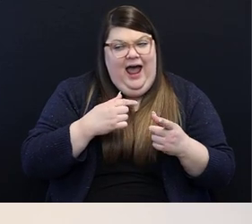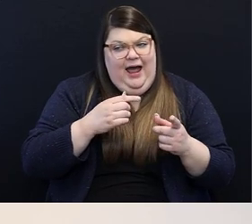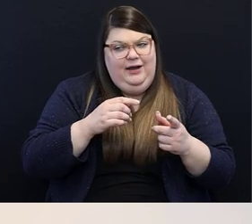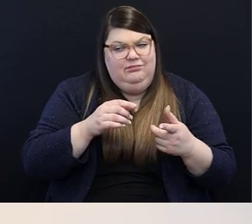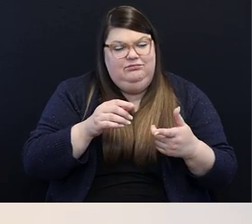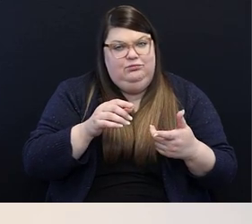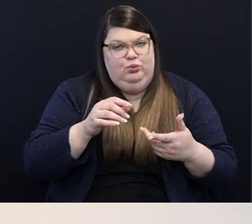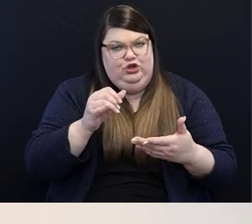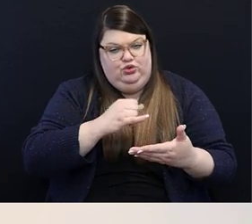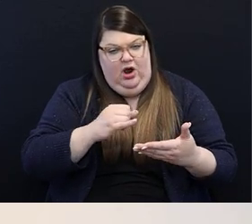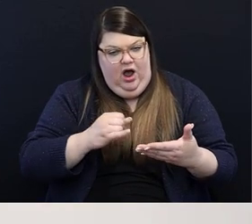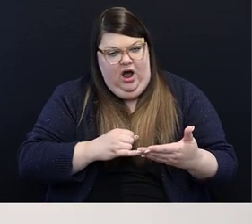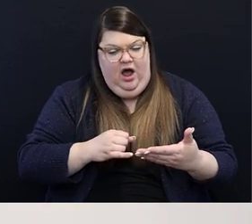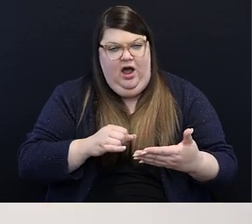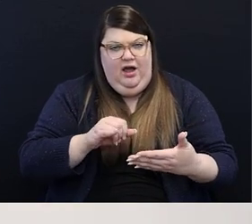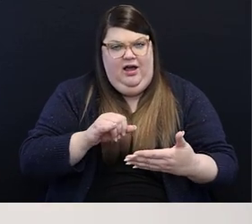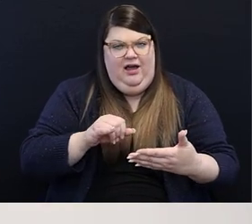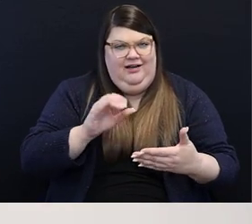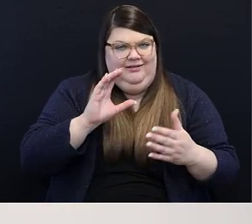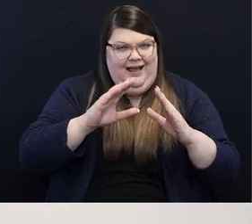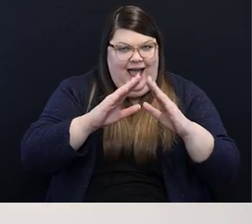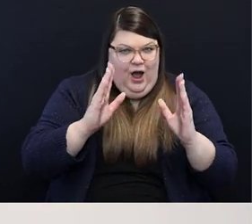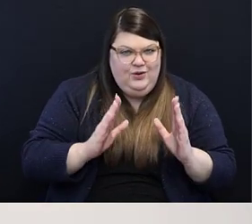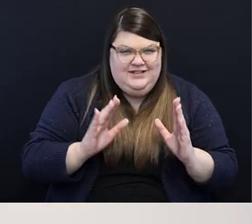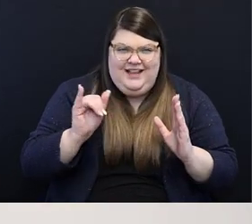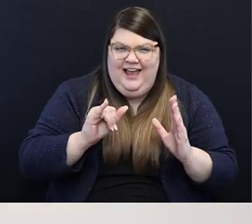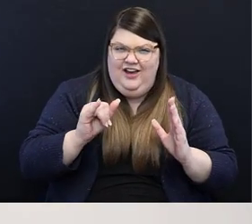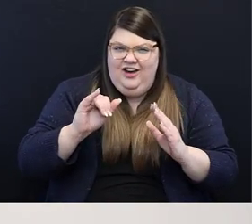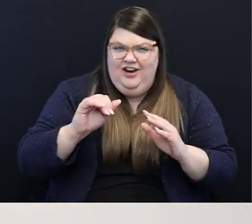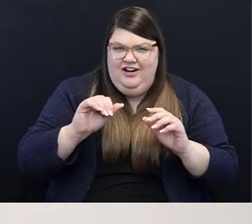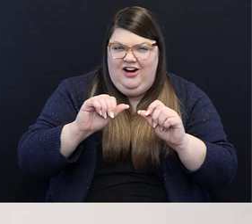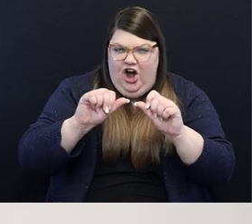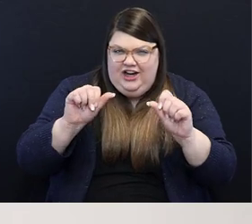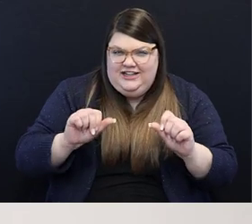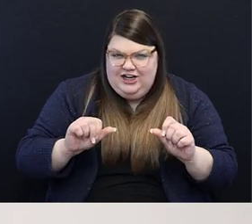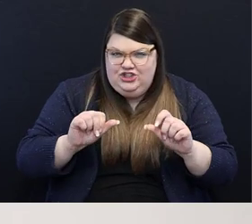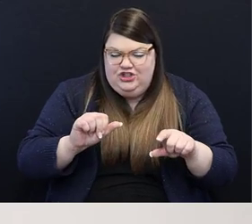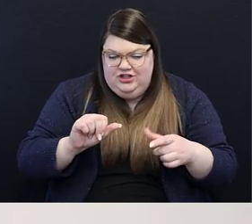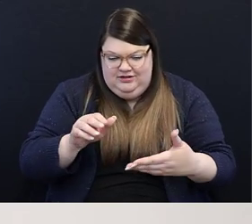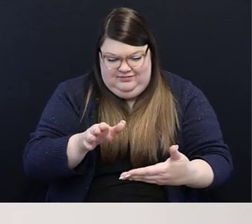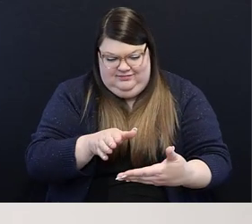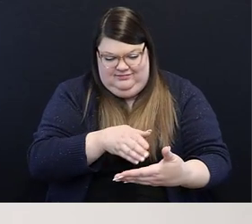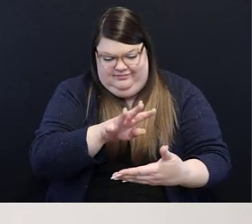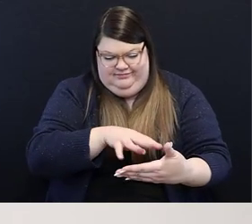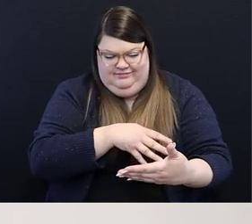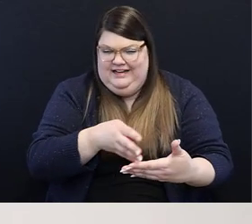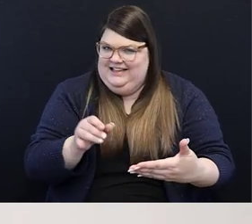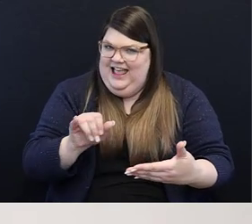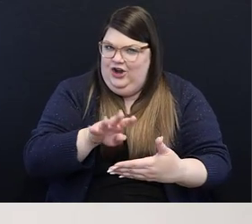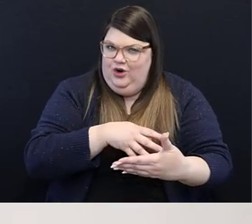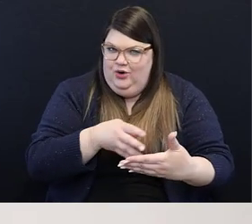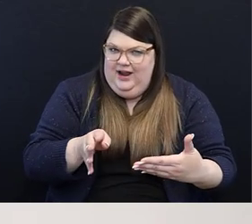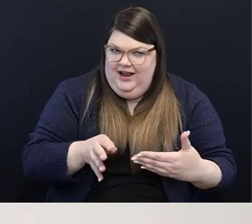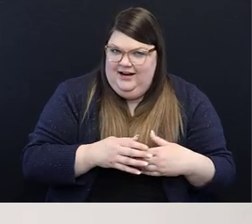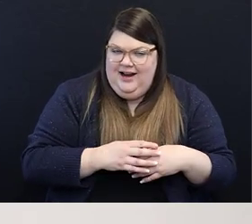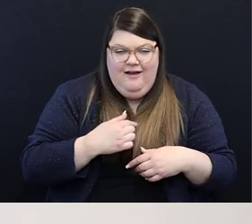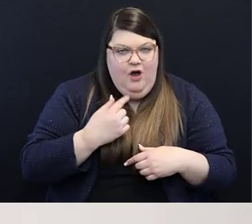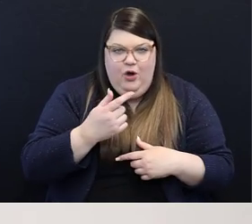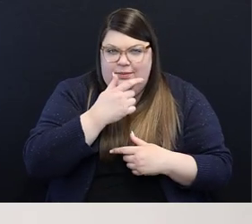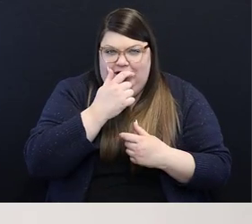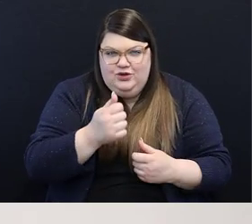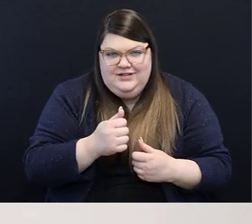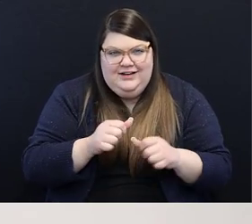all a kind of grid. I think I've always been interested in the grid in the way that I'm interested in certain kinds of architecture,